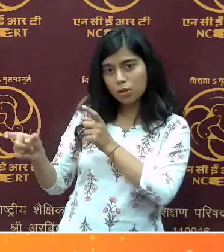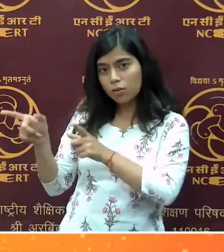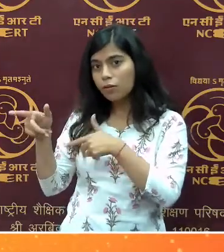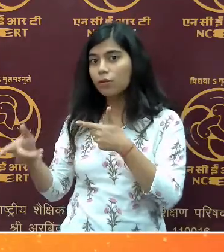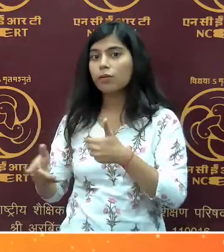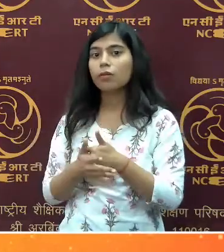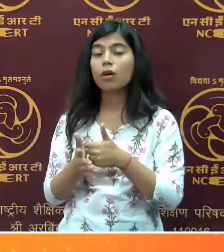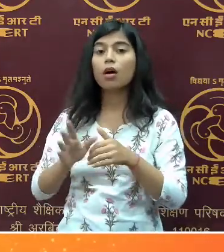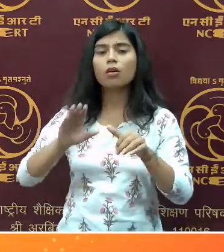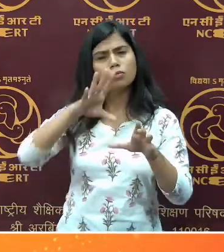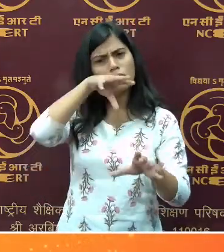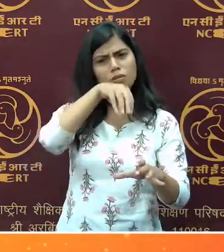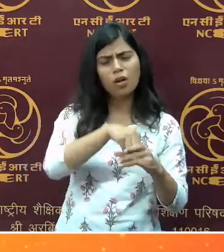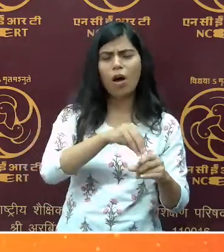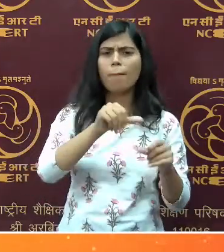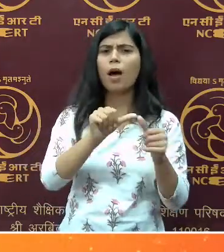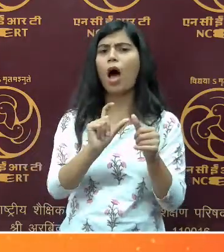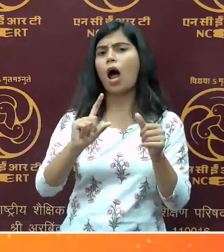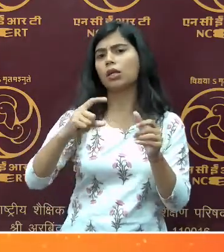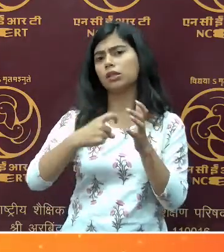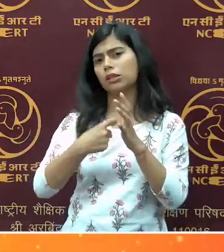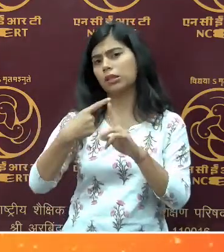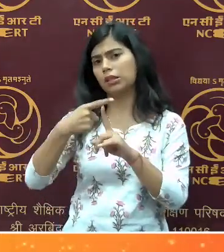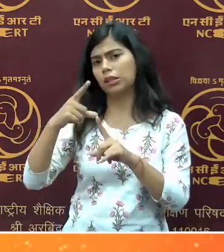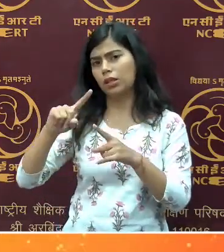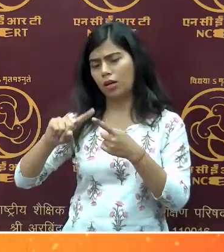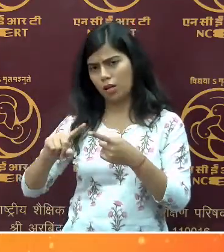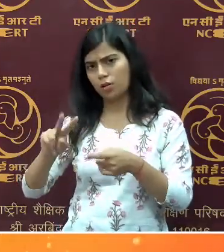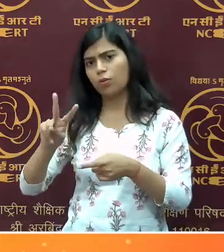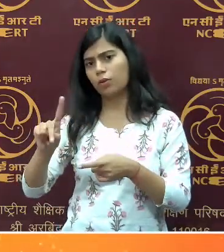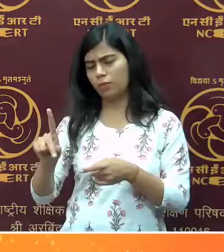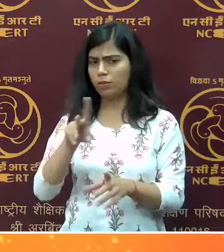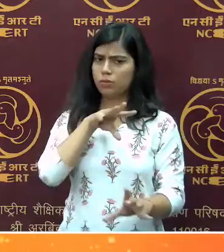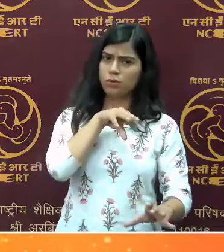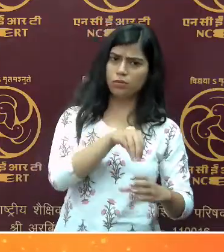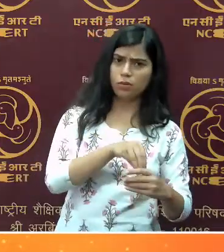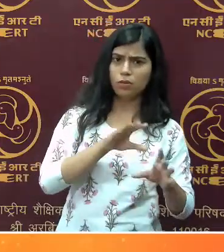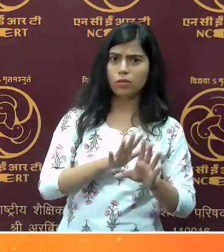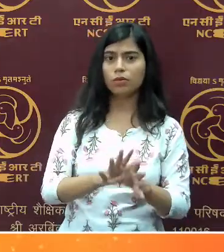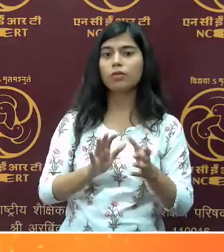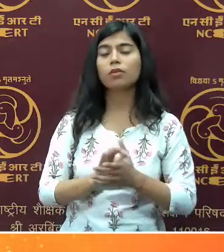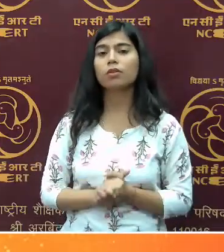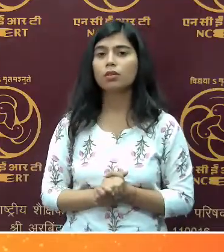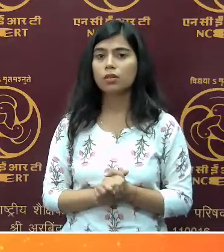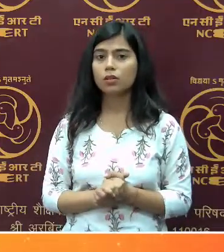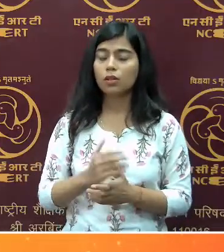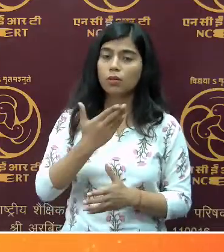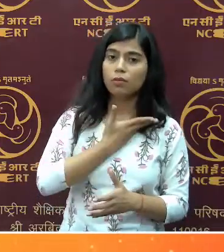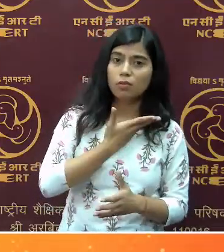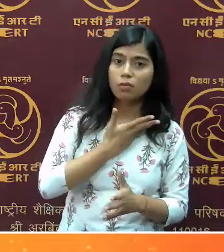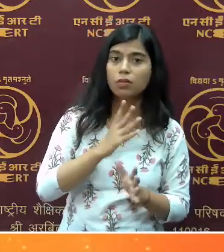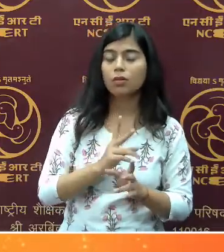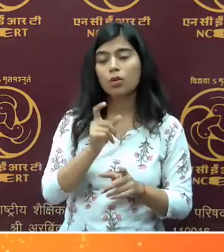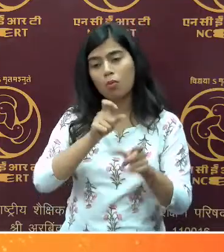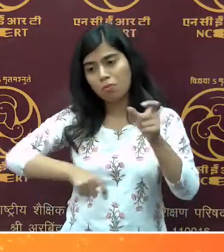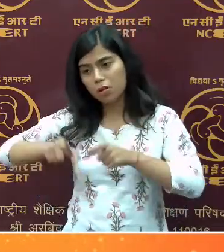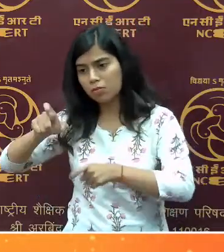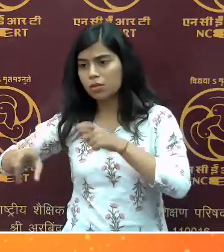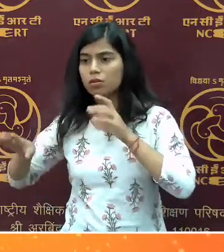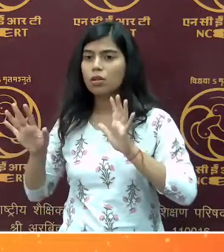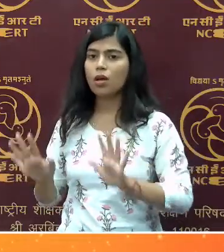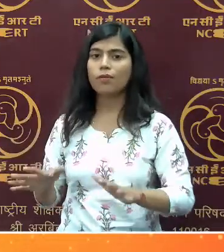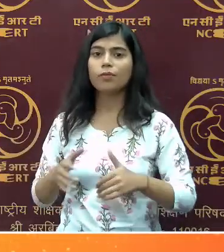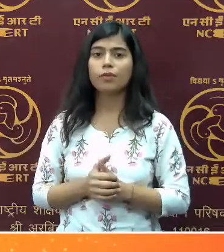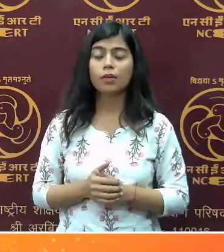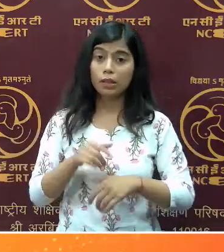Article 21 through 86th Amendment, Government of India has made it a fundamental right of every citizen. So,